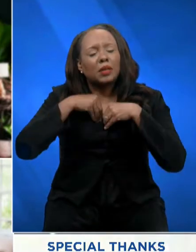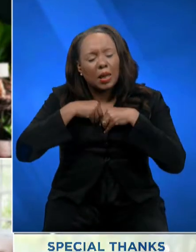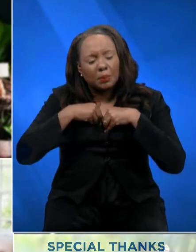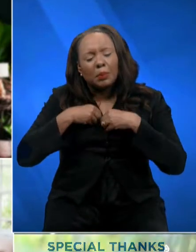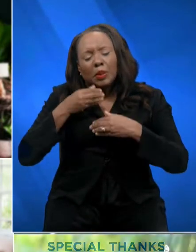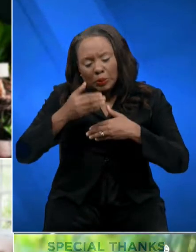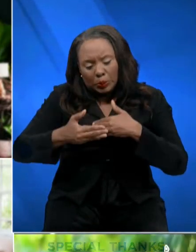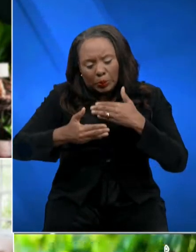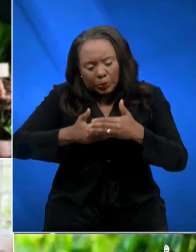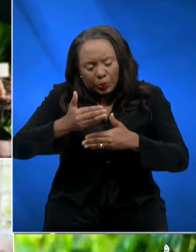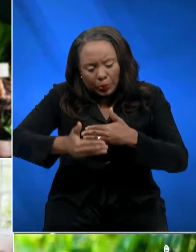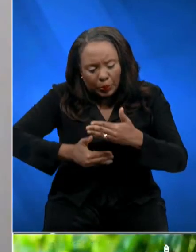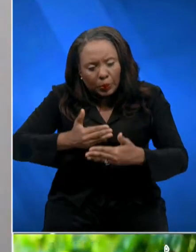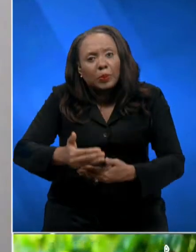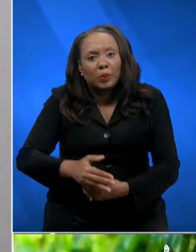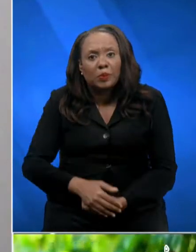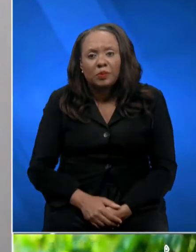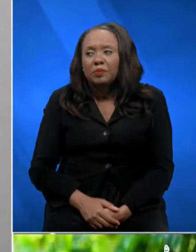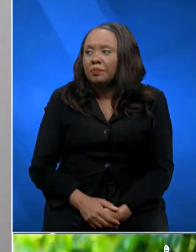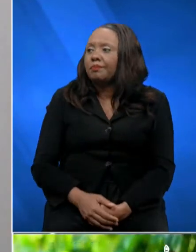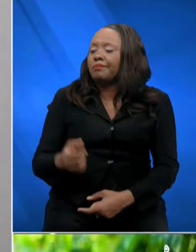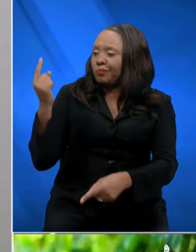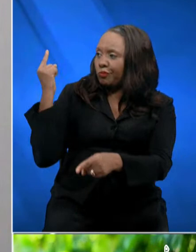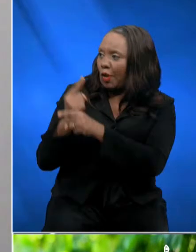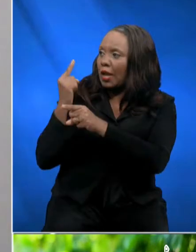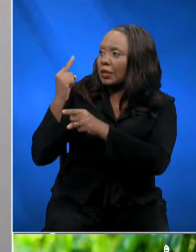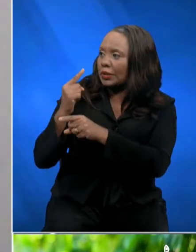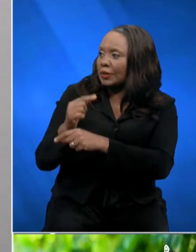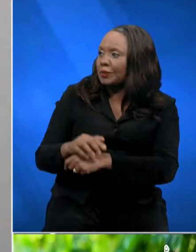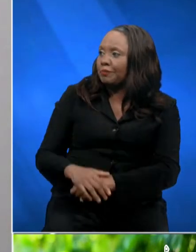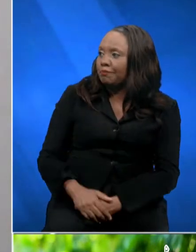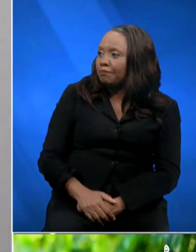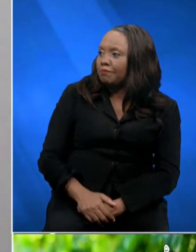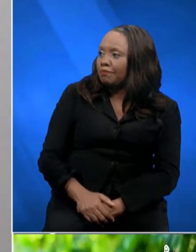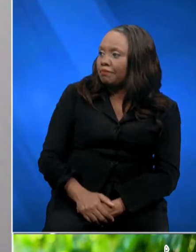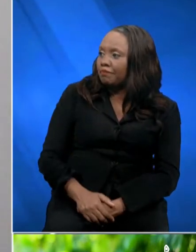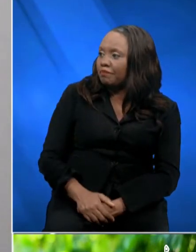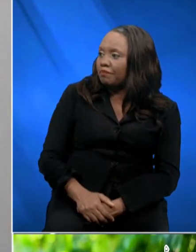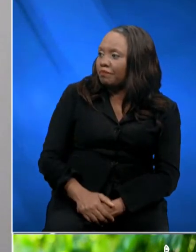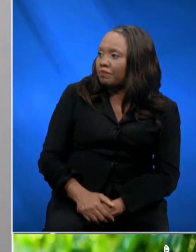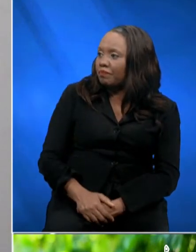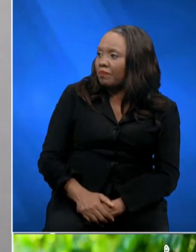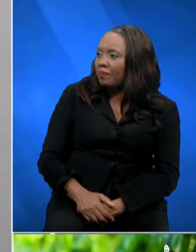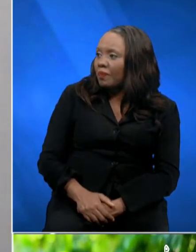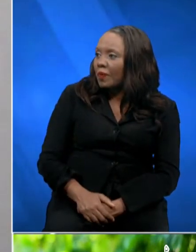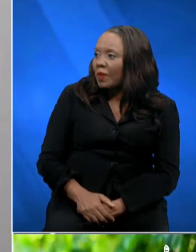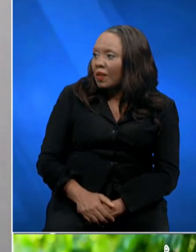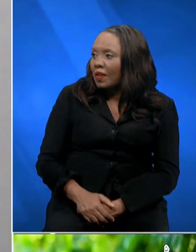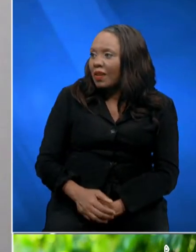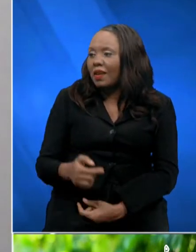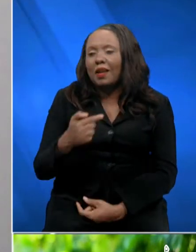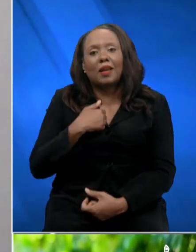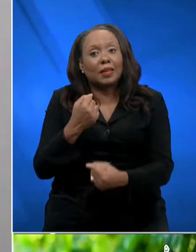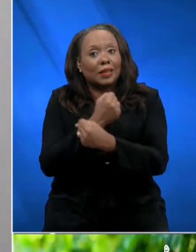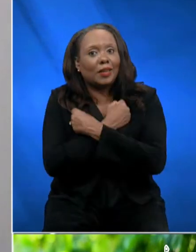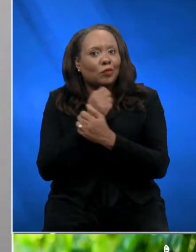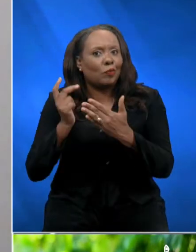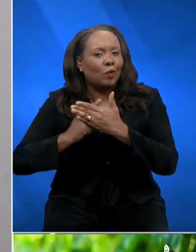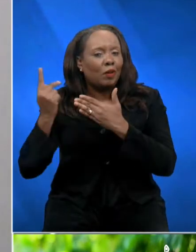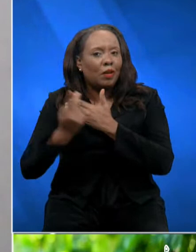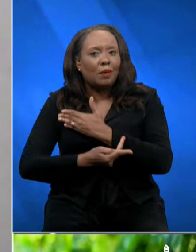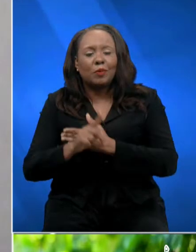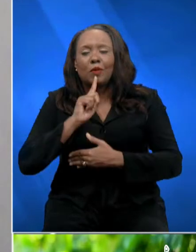This is correct. And if we start from now, I love this program because this is a very good